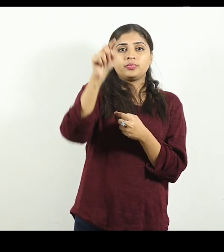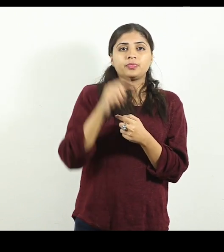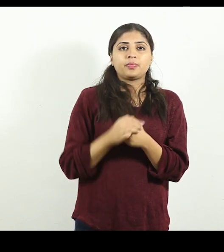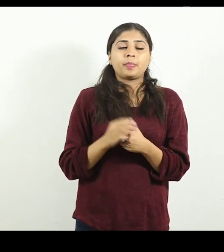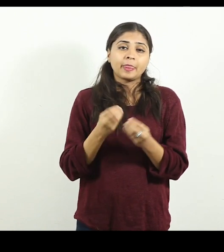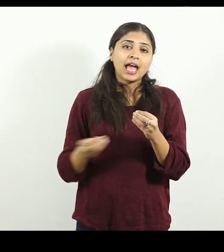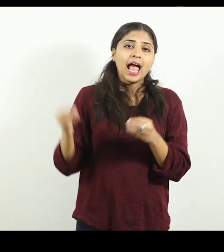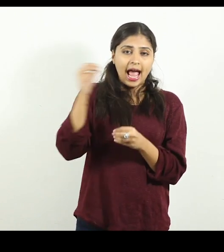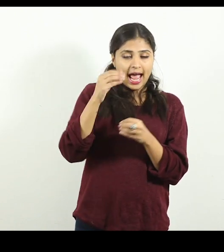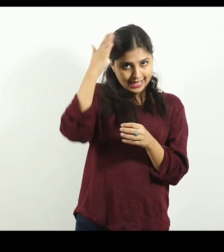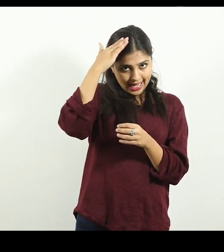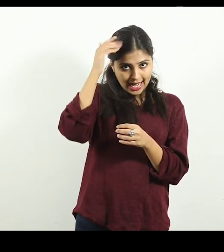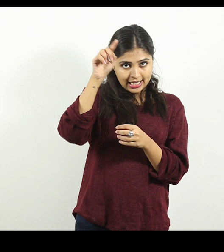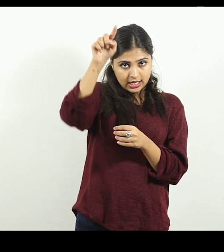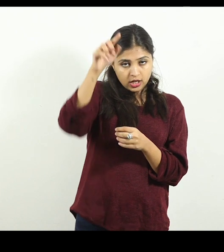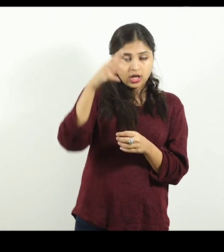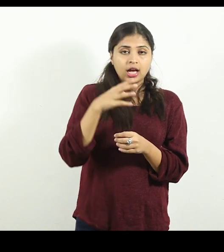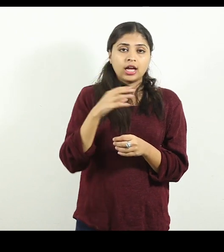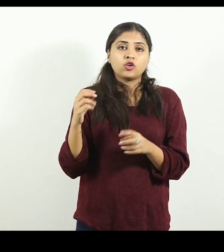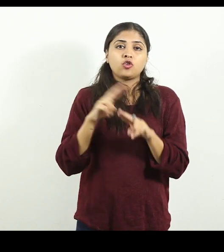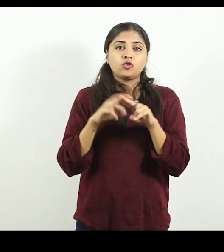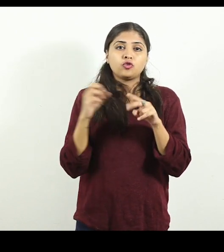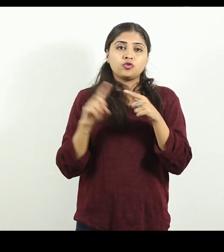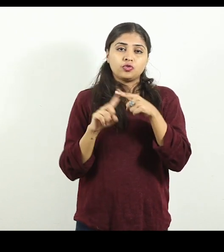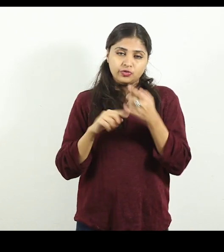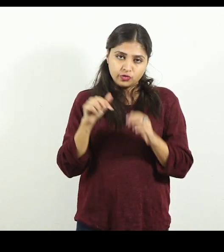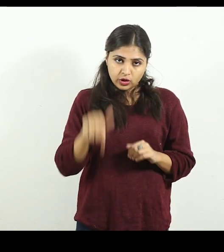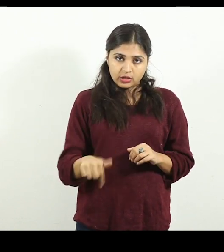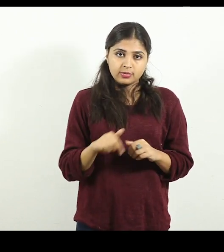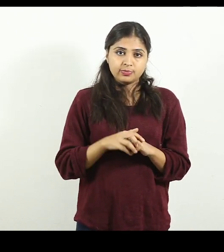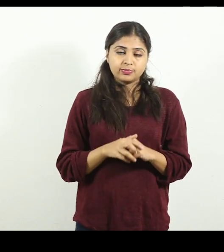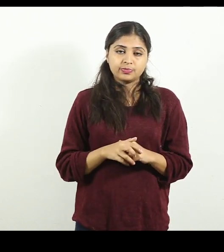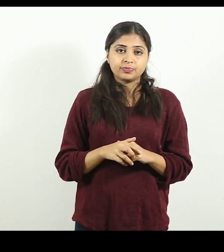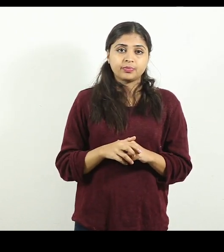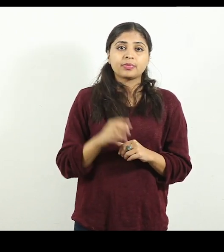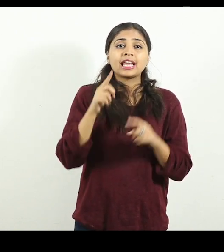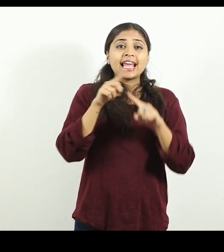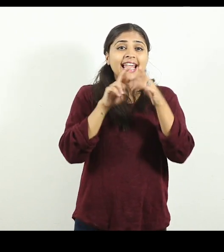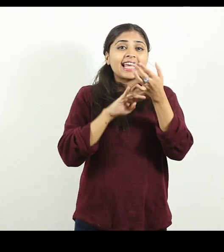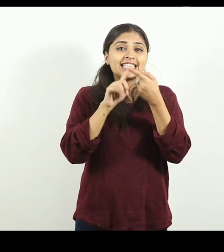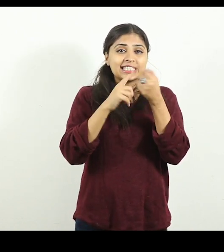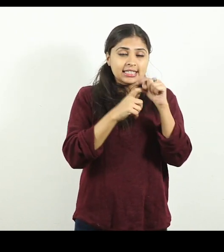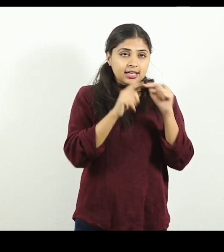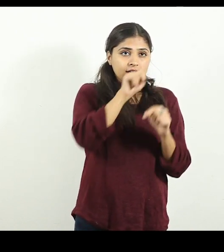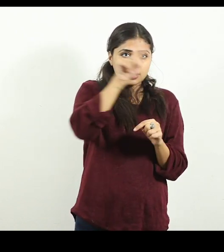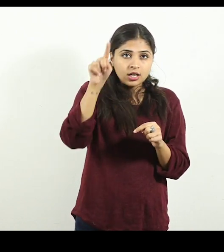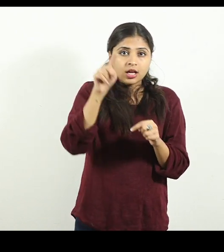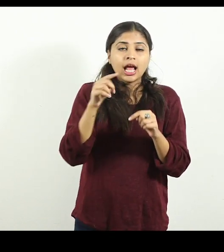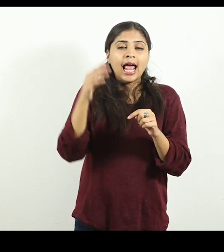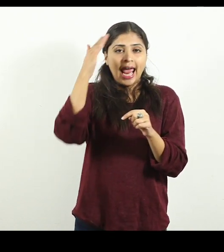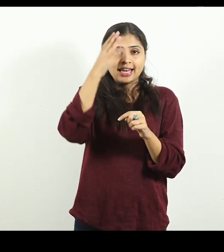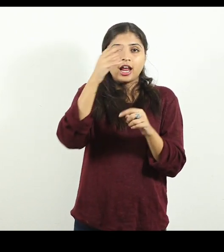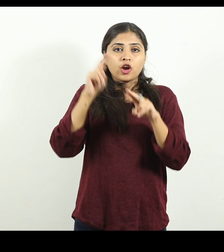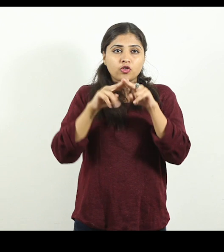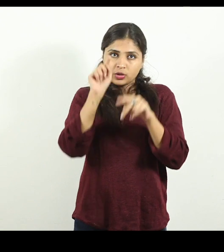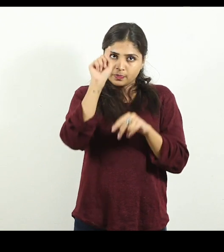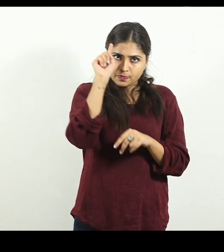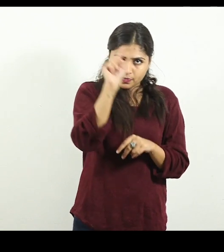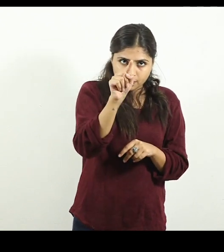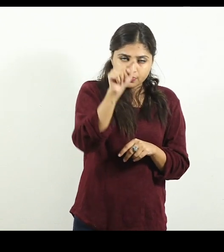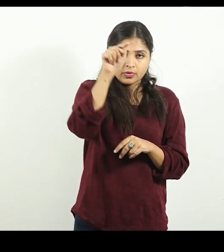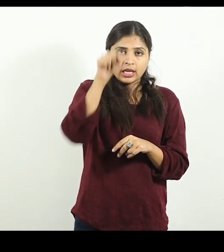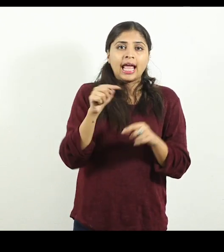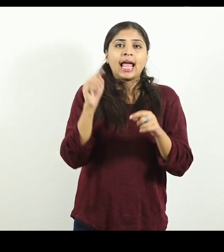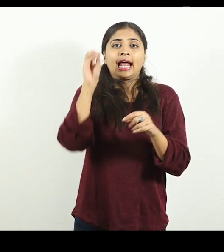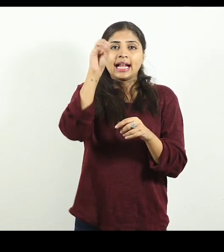Add header or footer. On the Insert tab in the Header and Footer group, click Header or Footer. Click on the header or footer